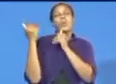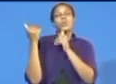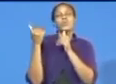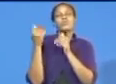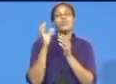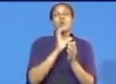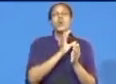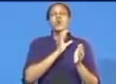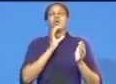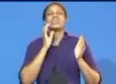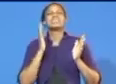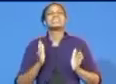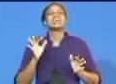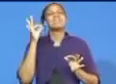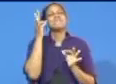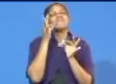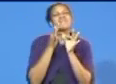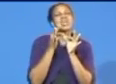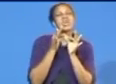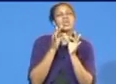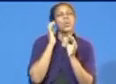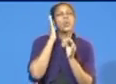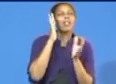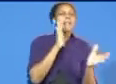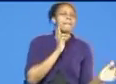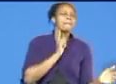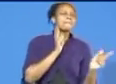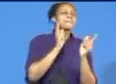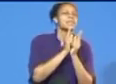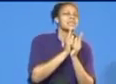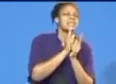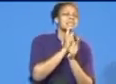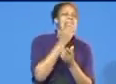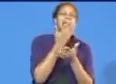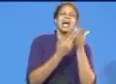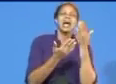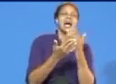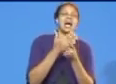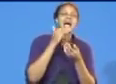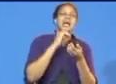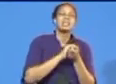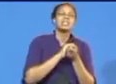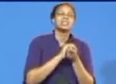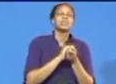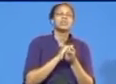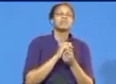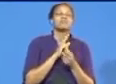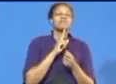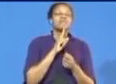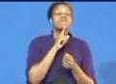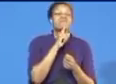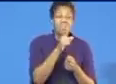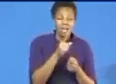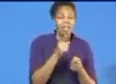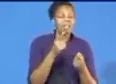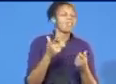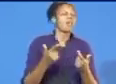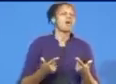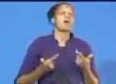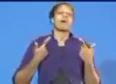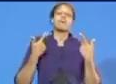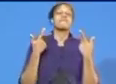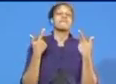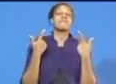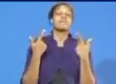faith will clasp hands in the unshakable reality, the